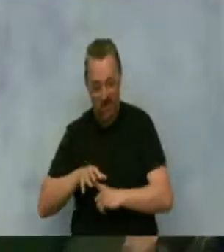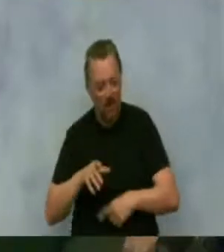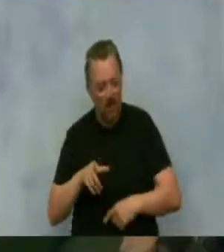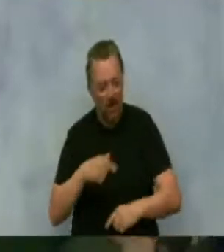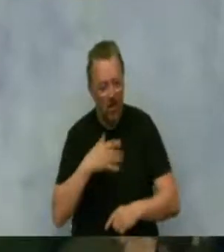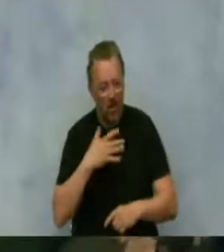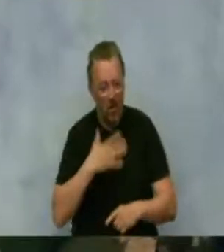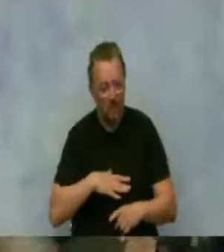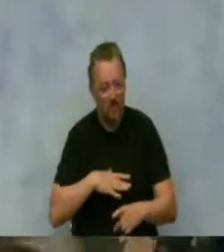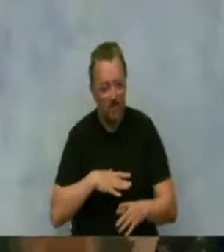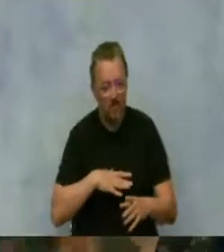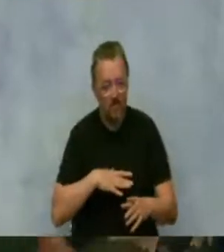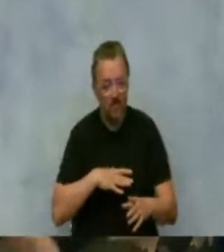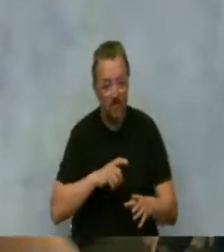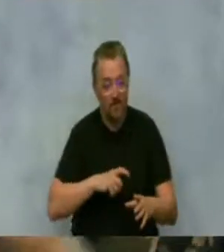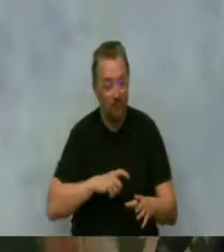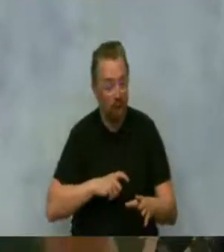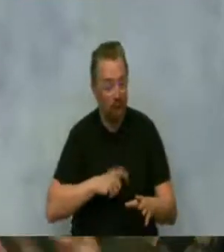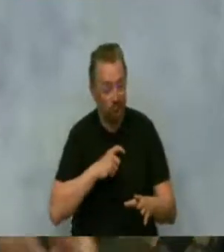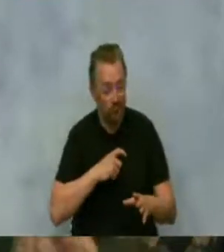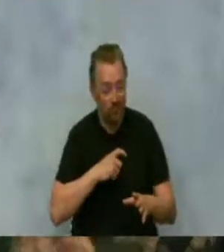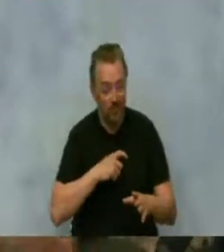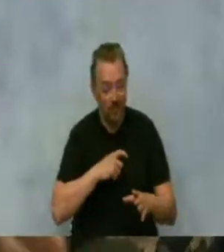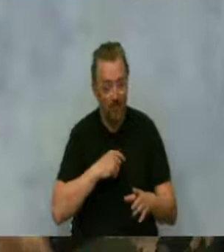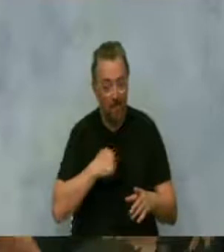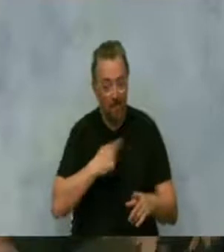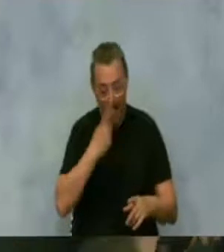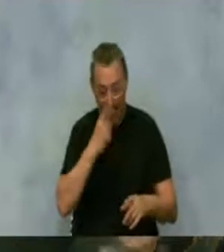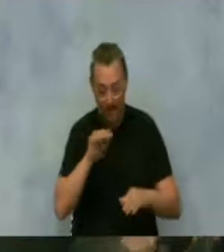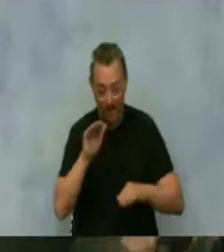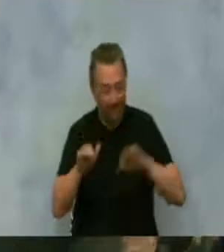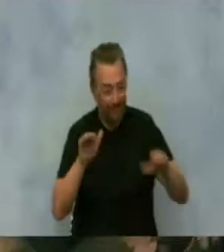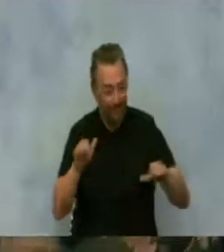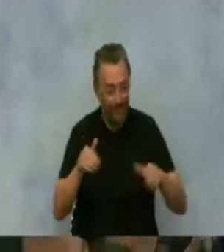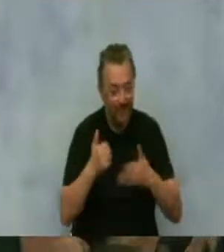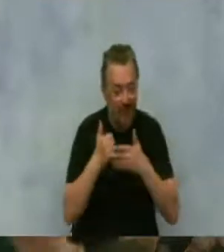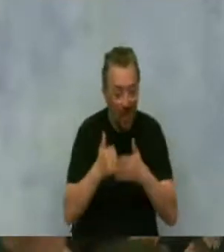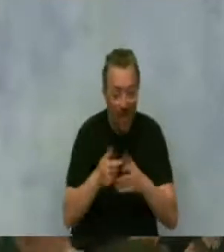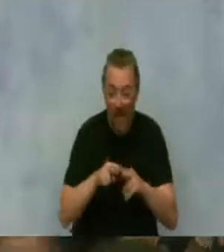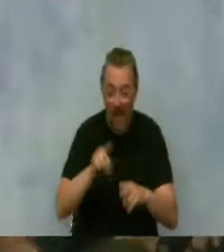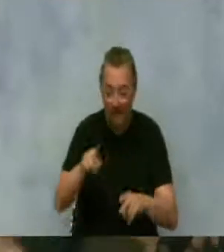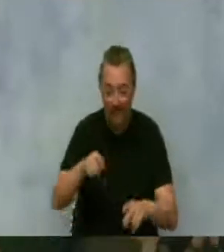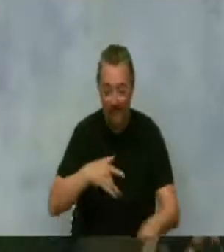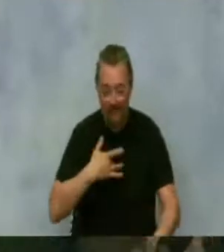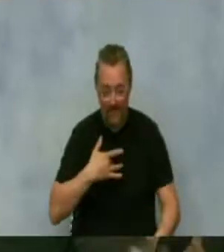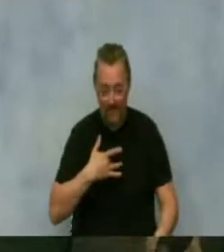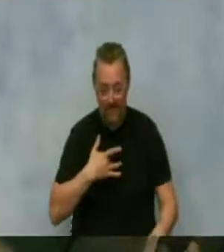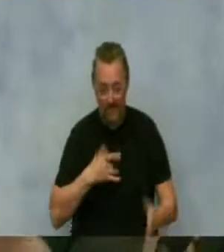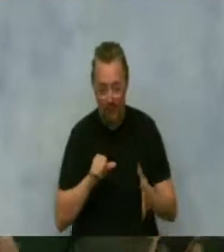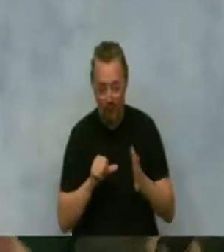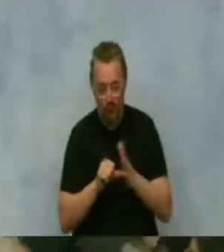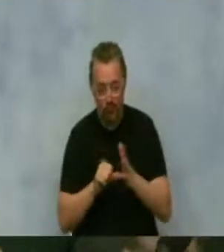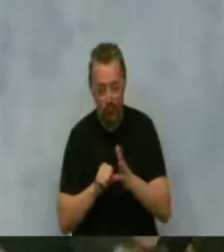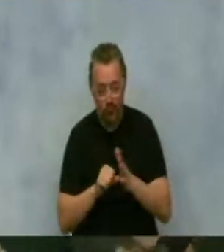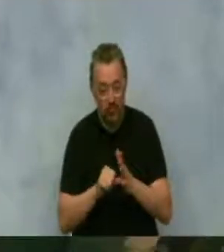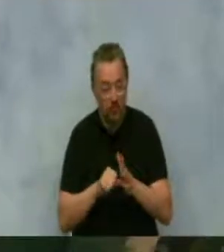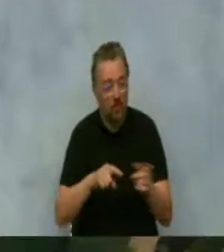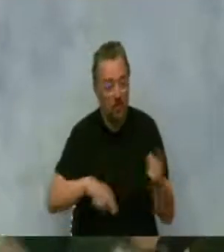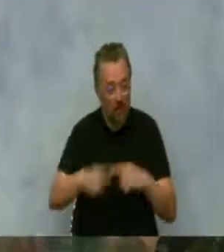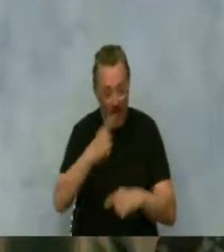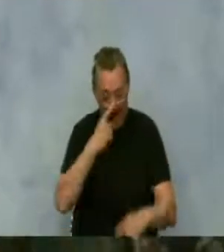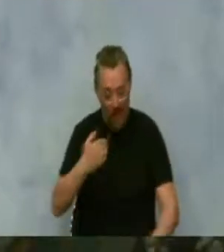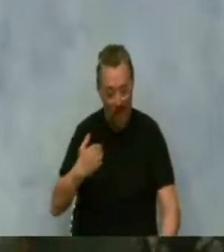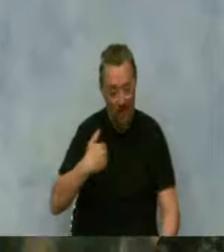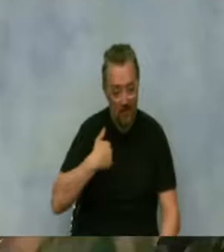be confident that we are going to, you know, reach out to these people as well, so that when they're starting to get into trouble, they know that they can contact